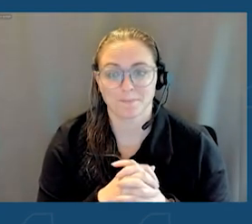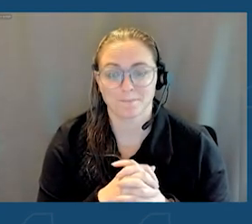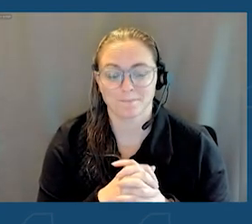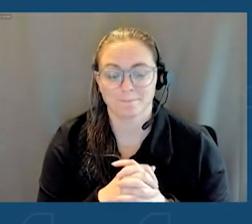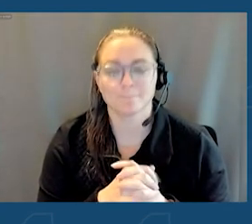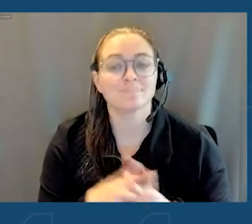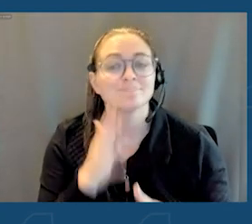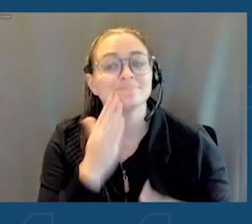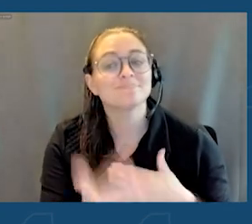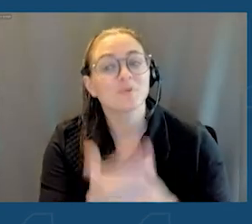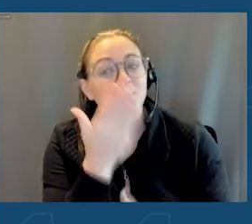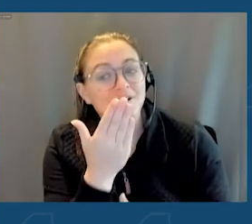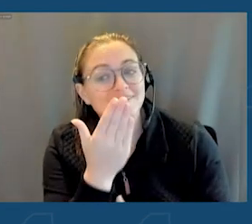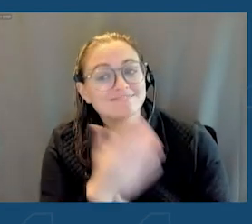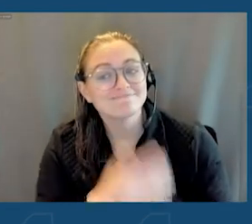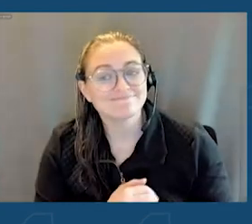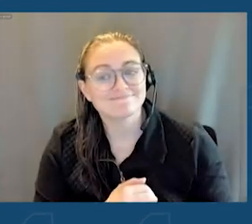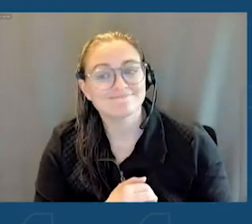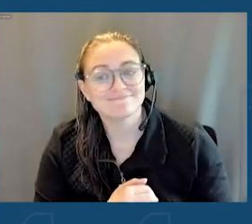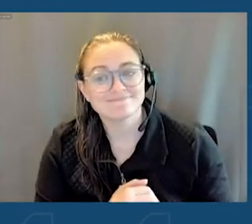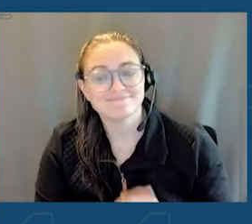Good morning, everyone.